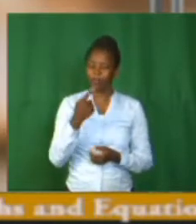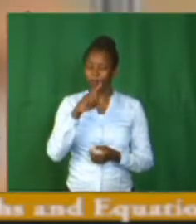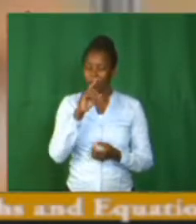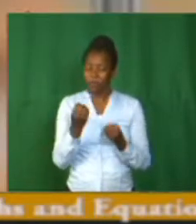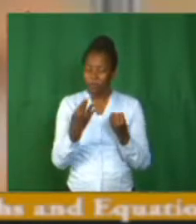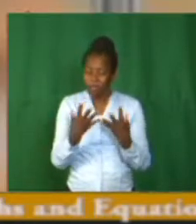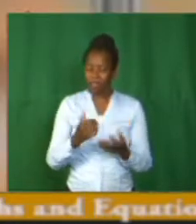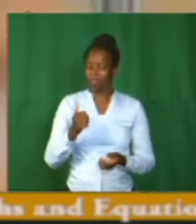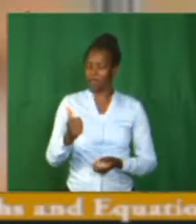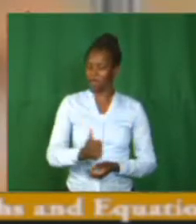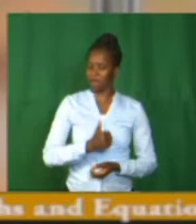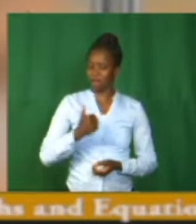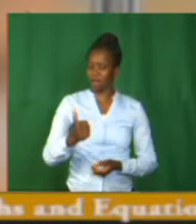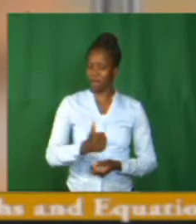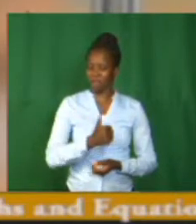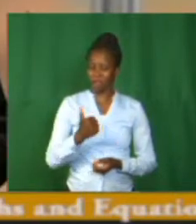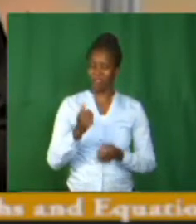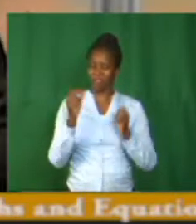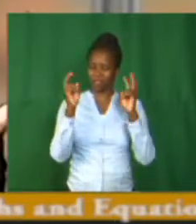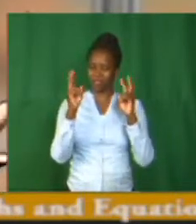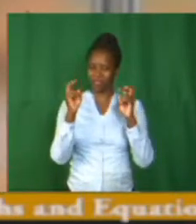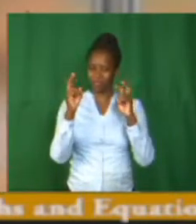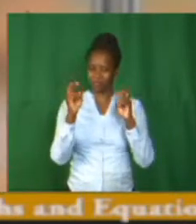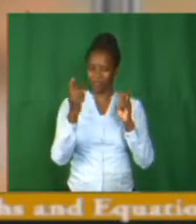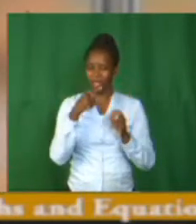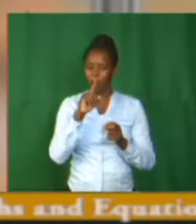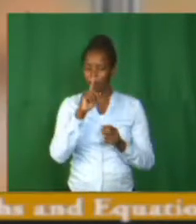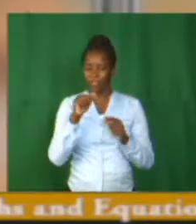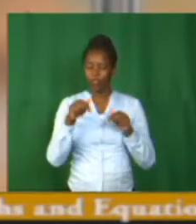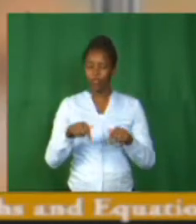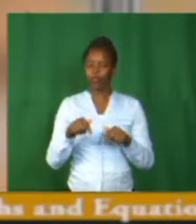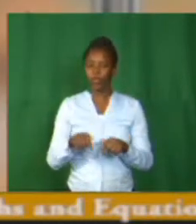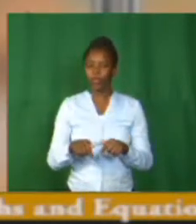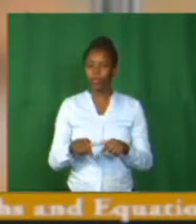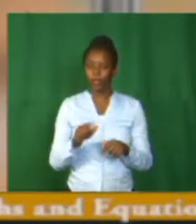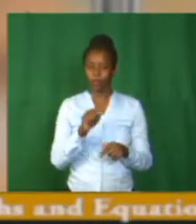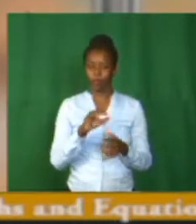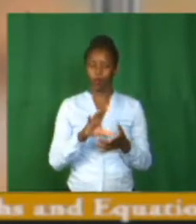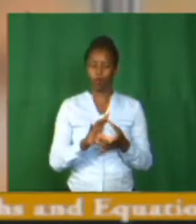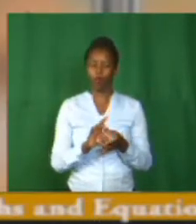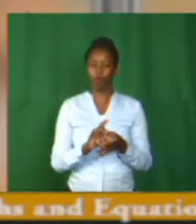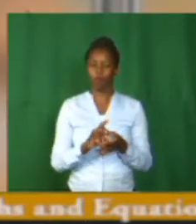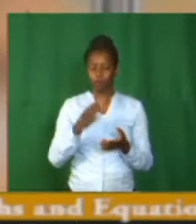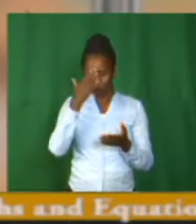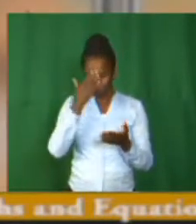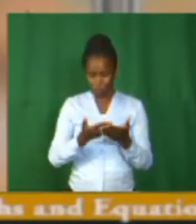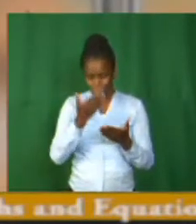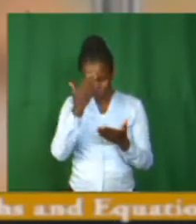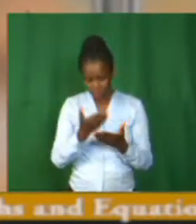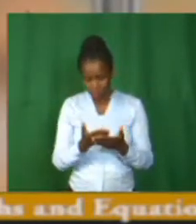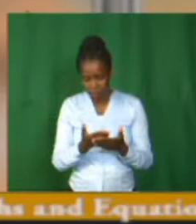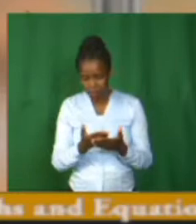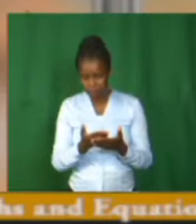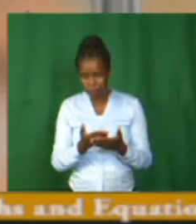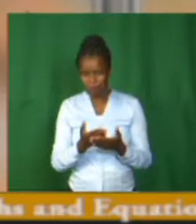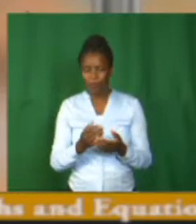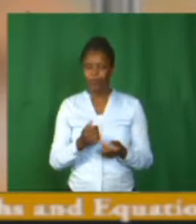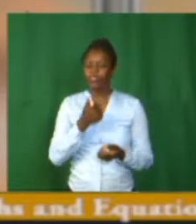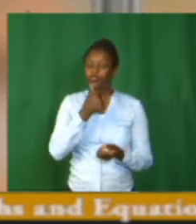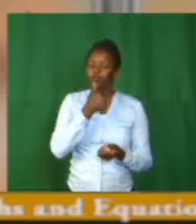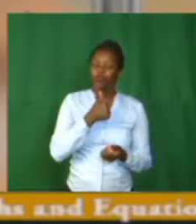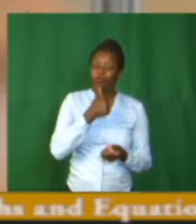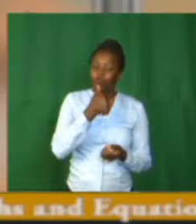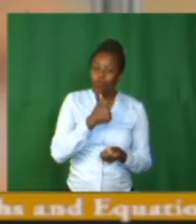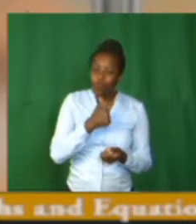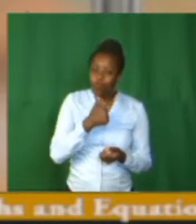subject. Now, but from this lesson, we expect the learner at home to be able to use